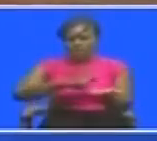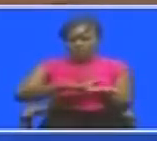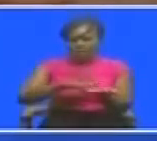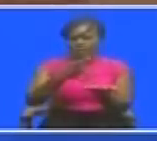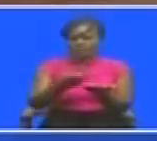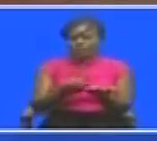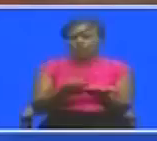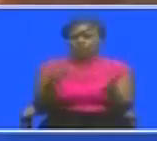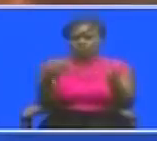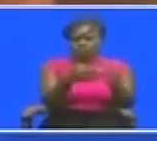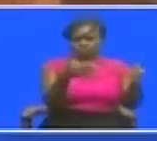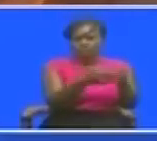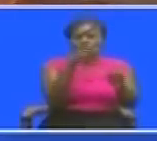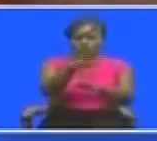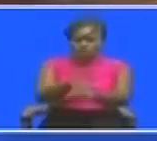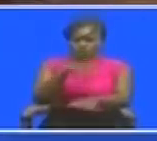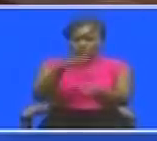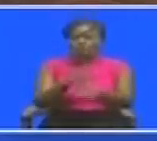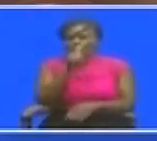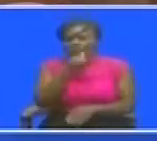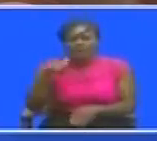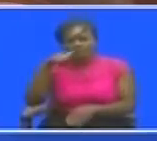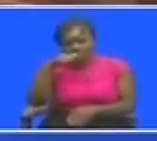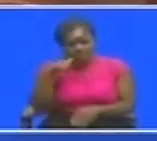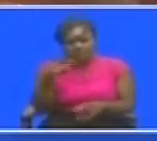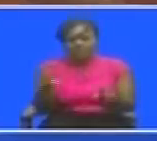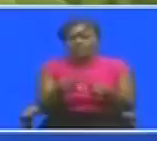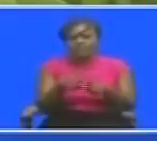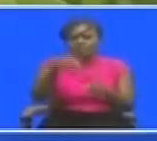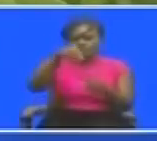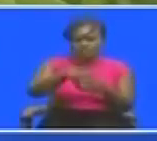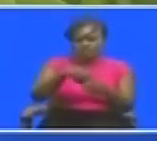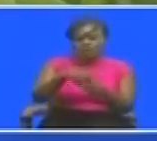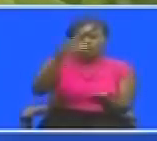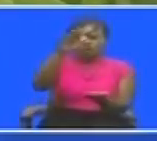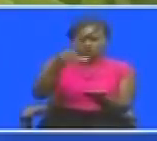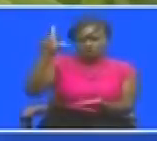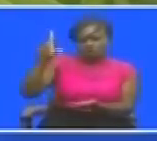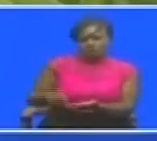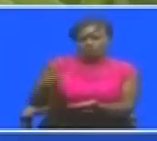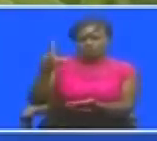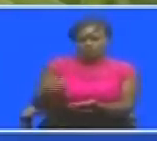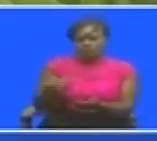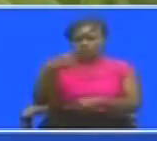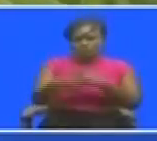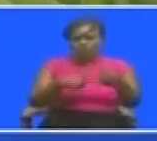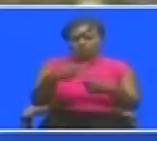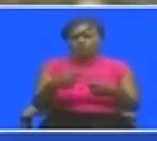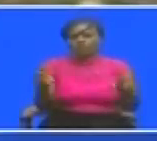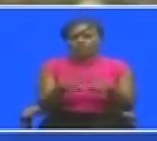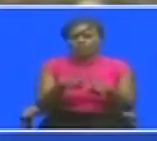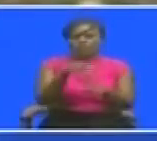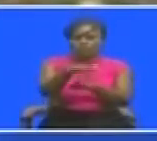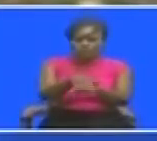handicapped internally by the slowdown in private sector spending and externally by the lower commodity prices that have been prevalent this year and the